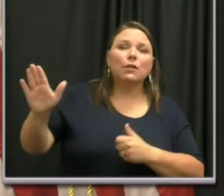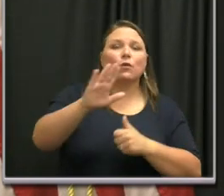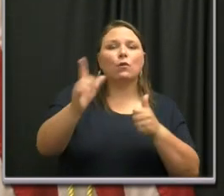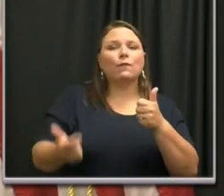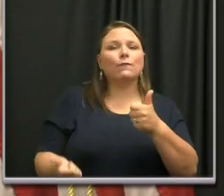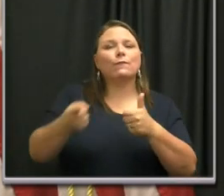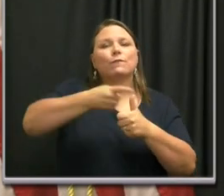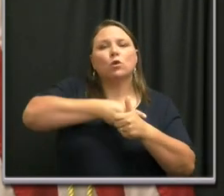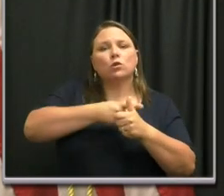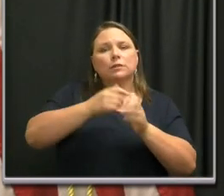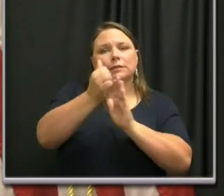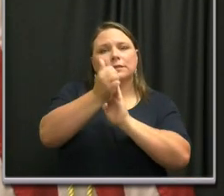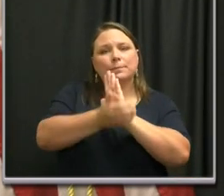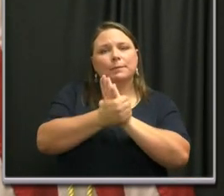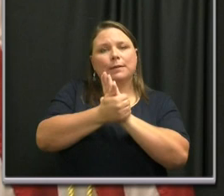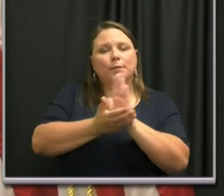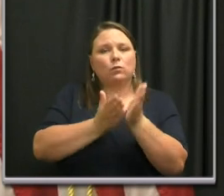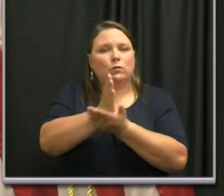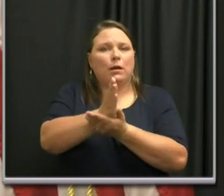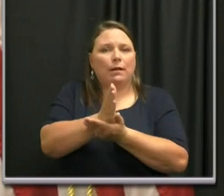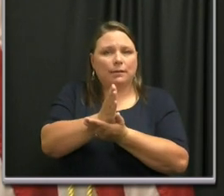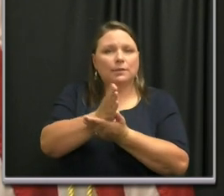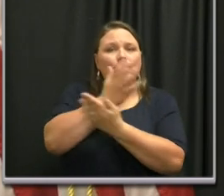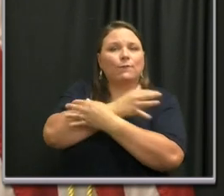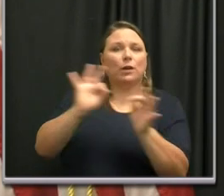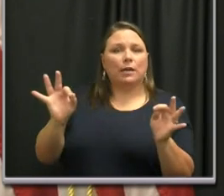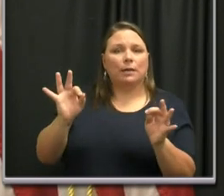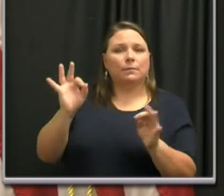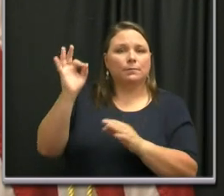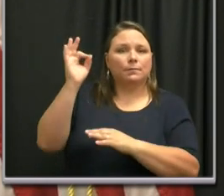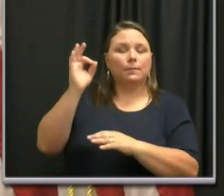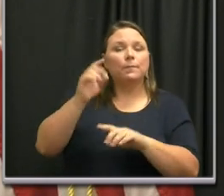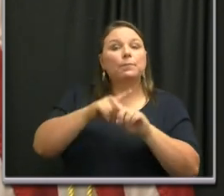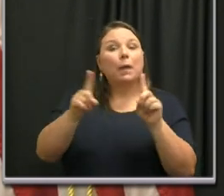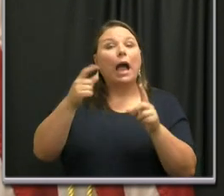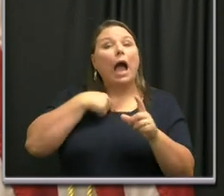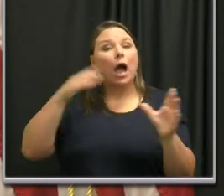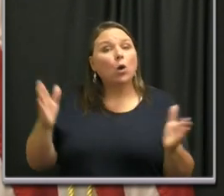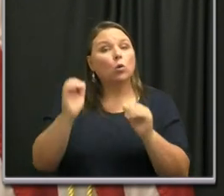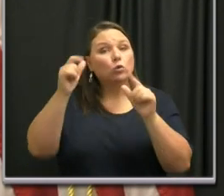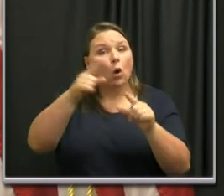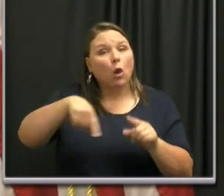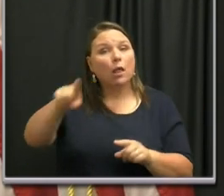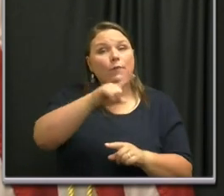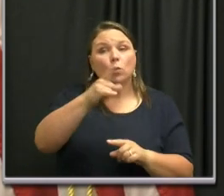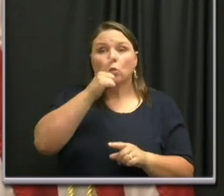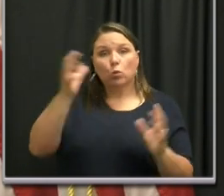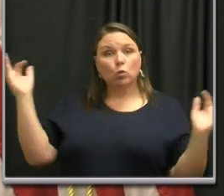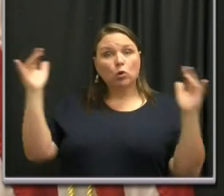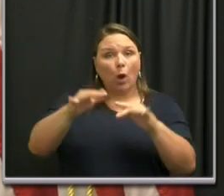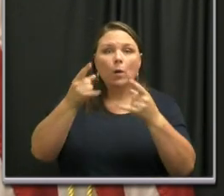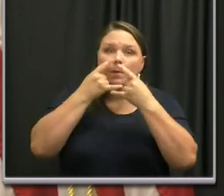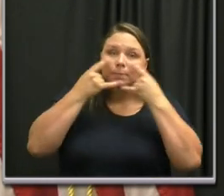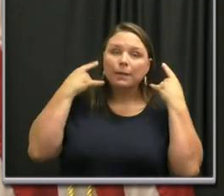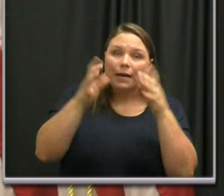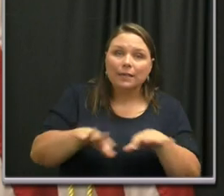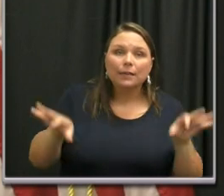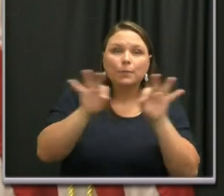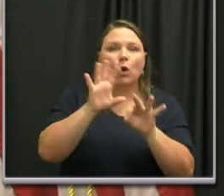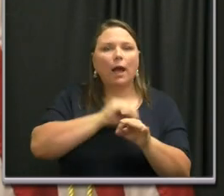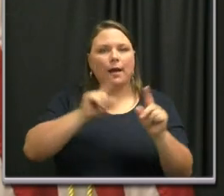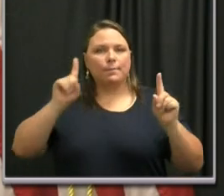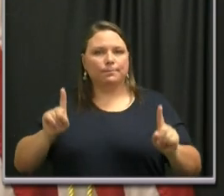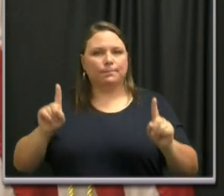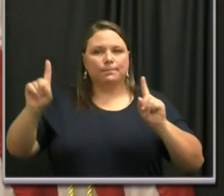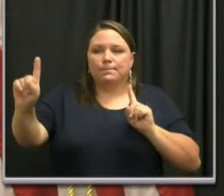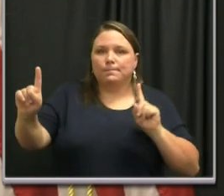And separately from here, I do want to encourage everyone going to wear a mask and socially distance themselves. That's extremely important too,